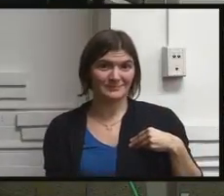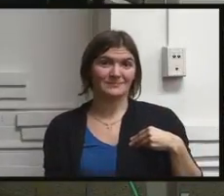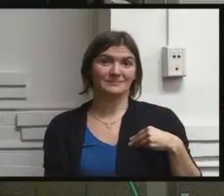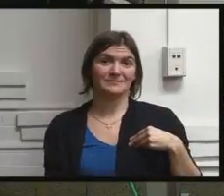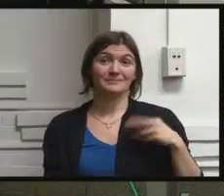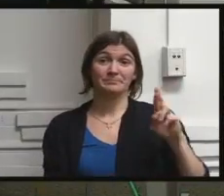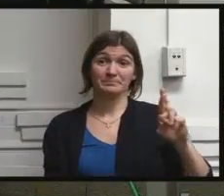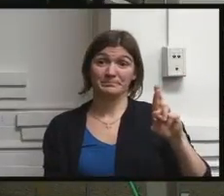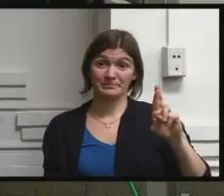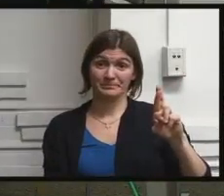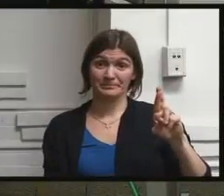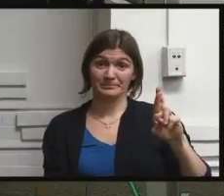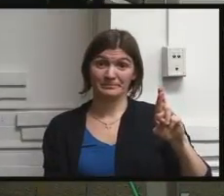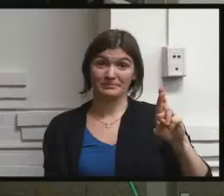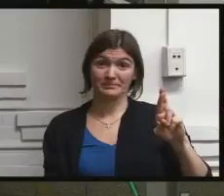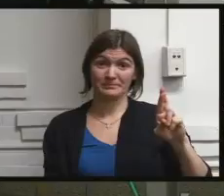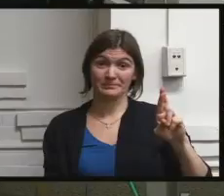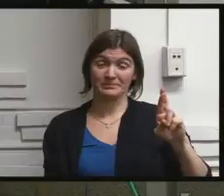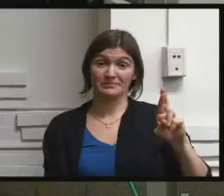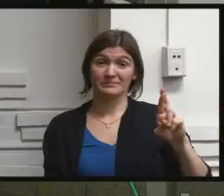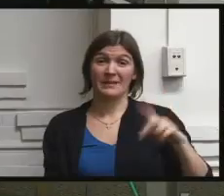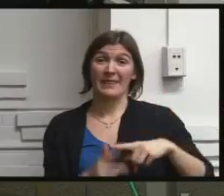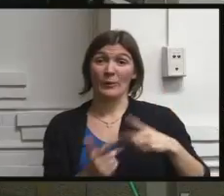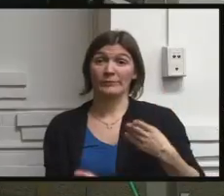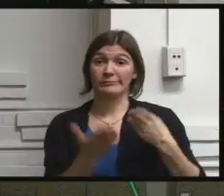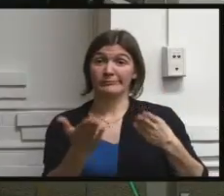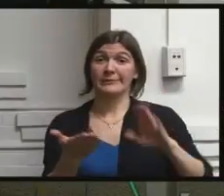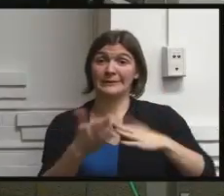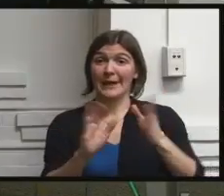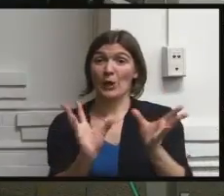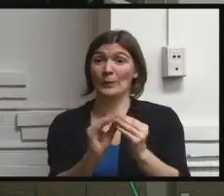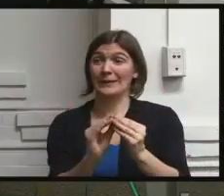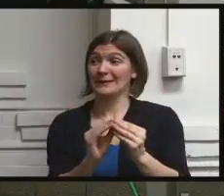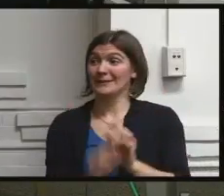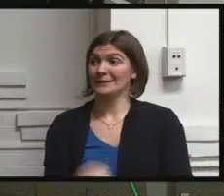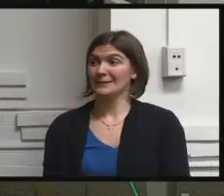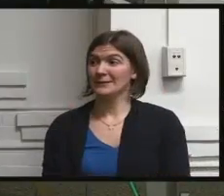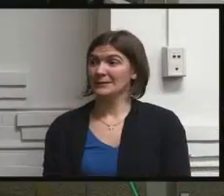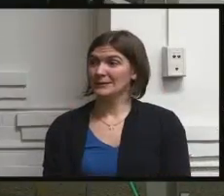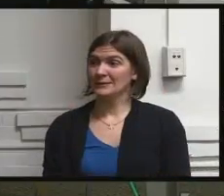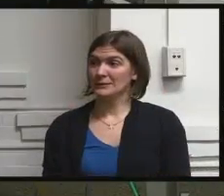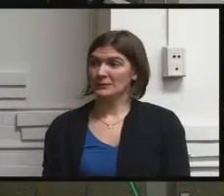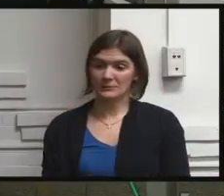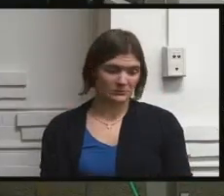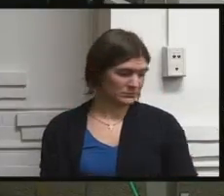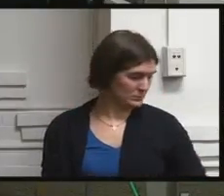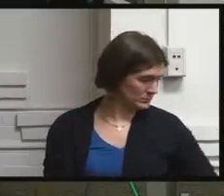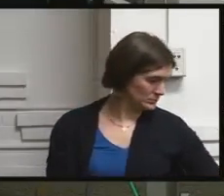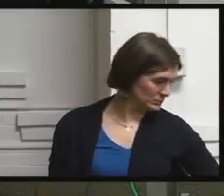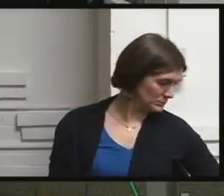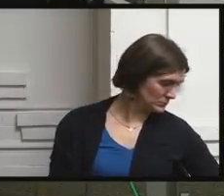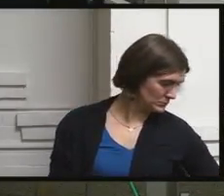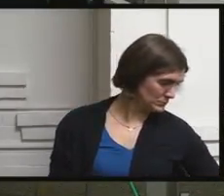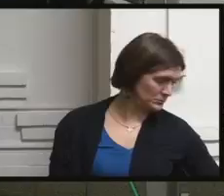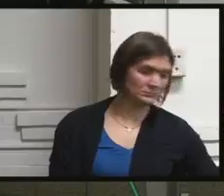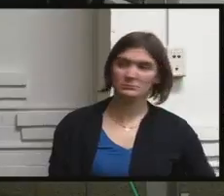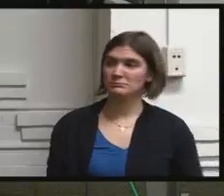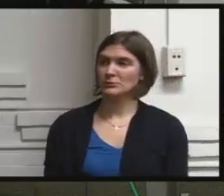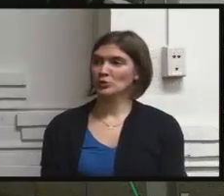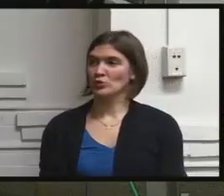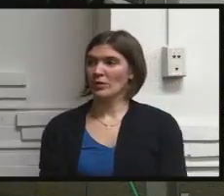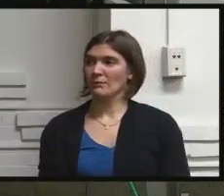prior to consideration by representative town meeting. I think that sort of covers my